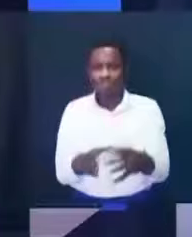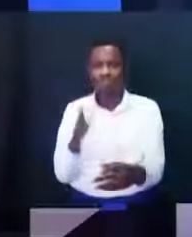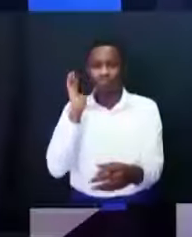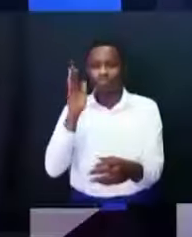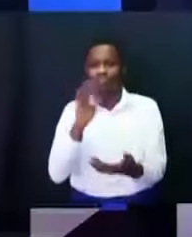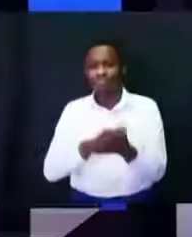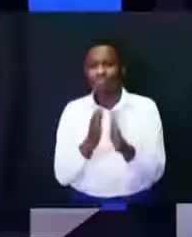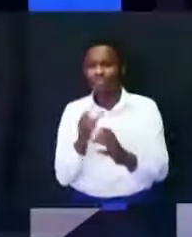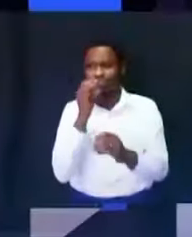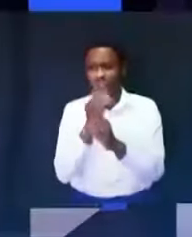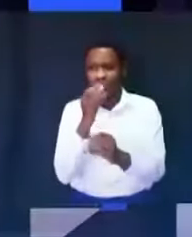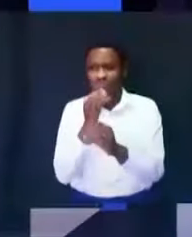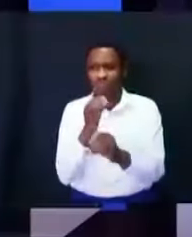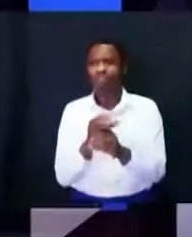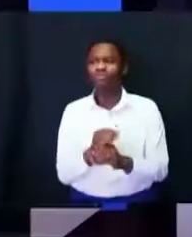and the